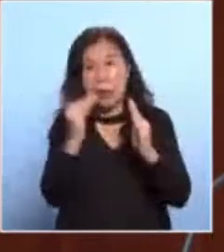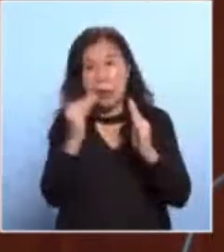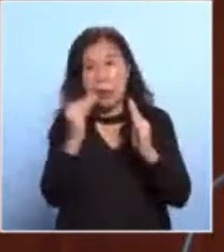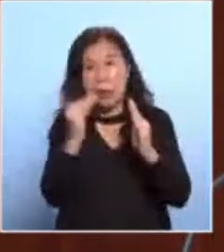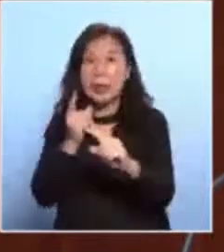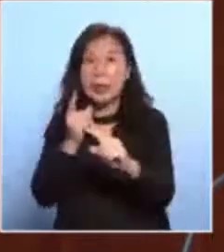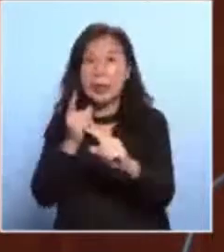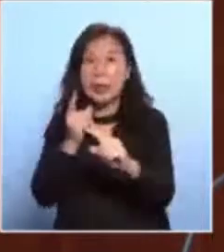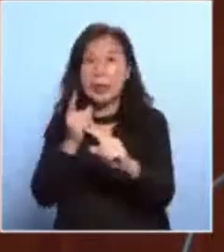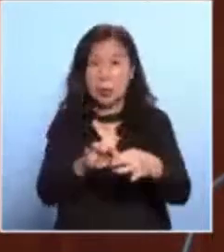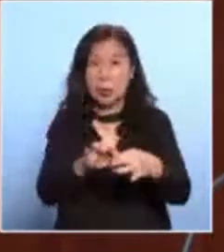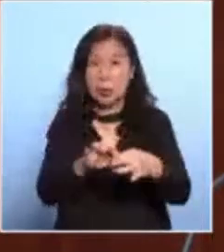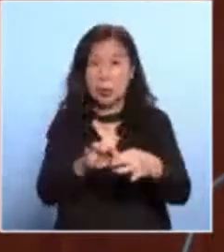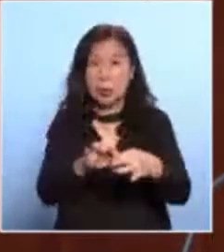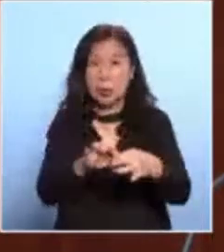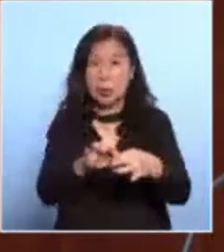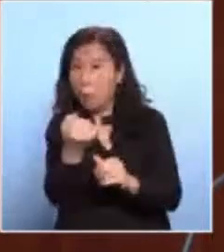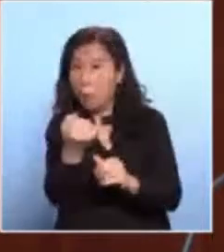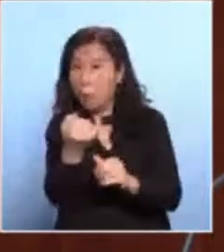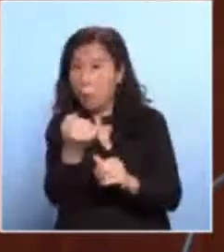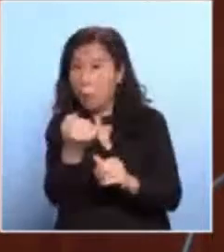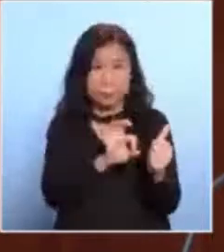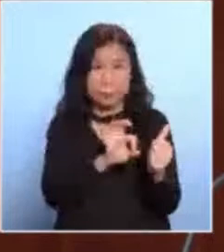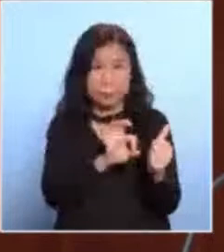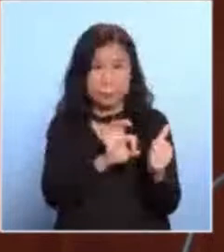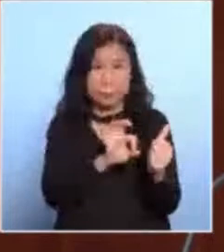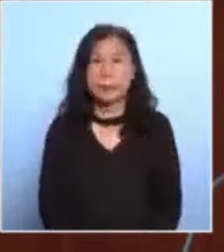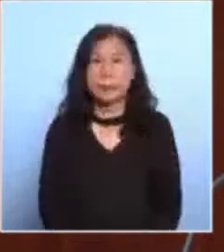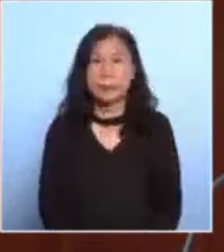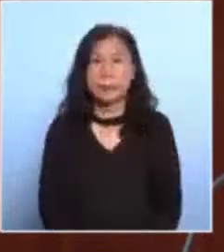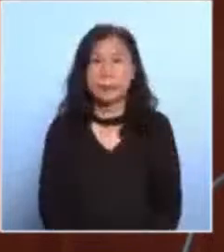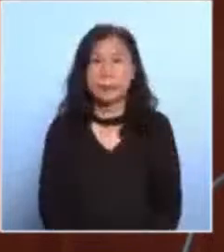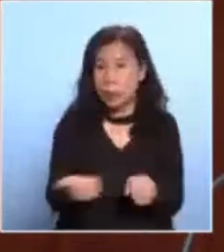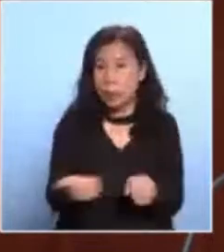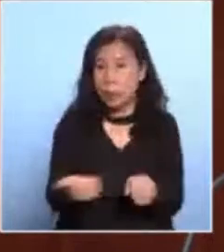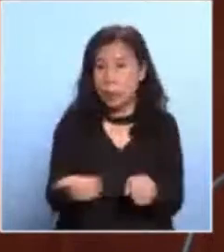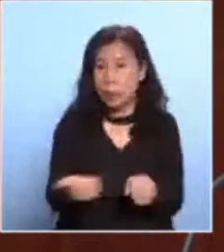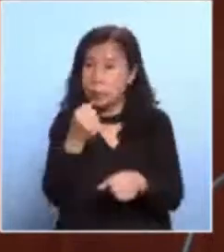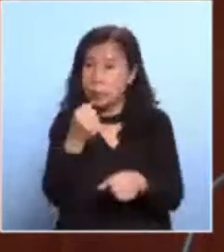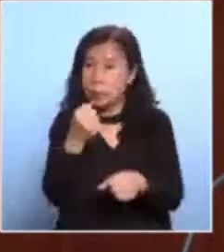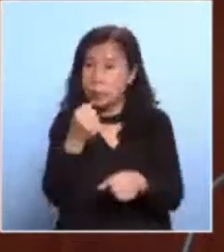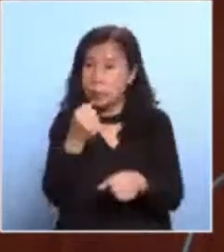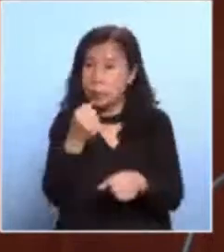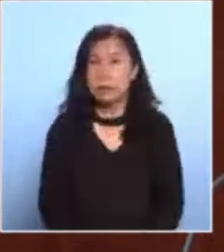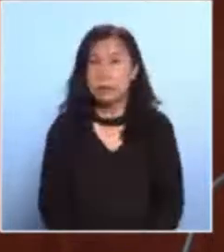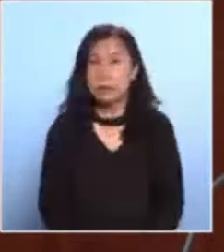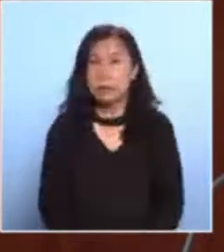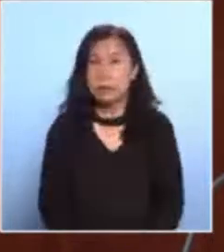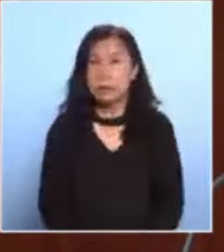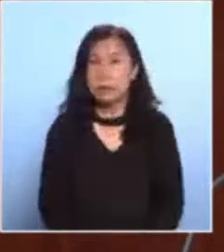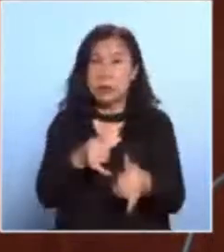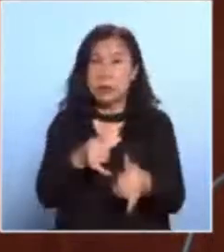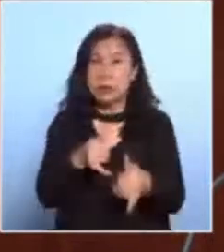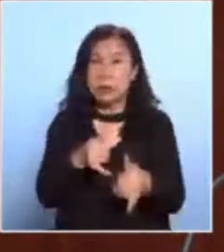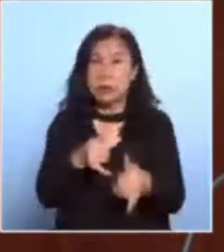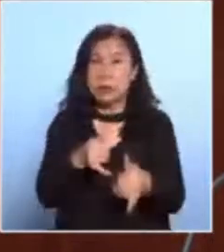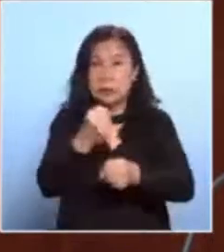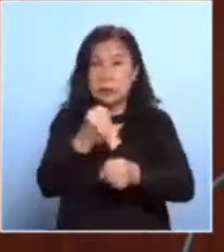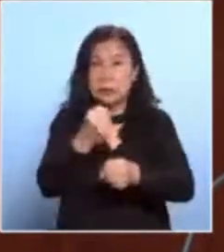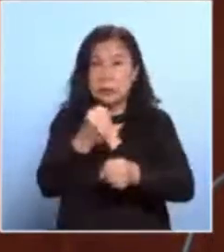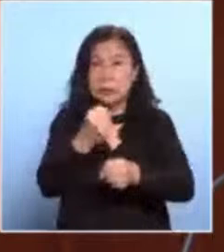year, has completed its review. The government will follow up on and progressively implement the